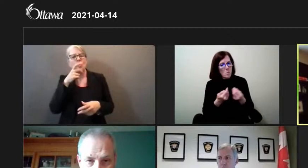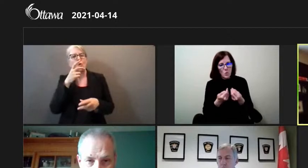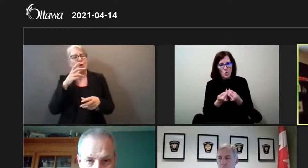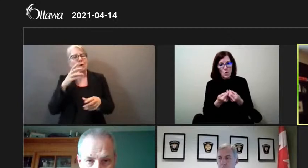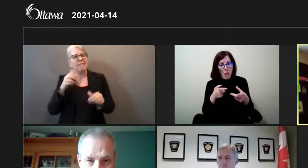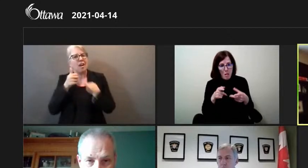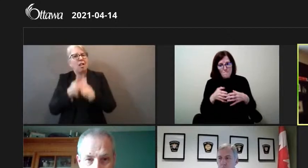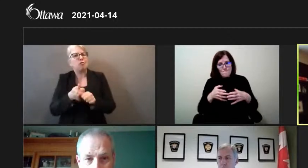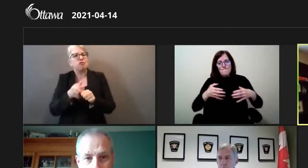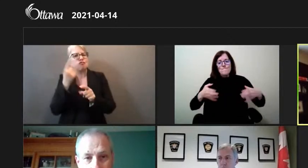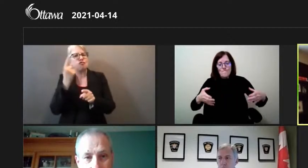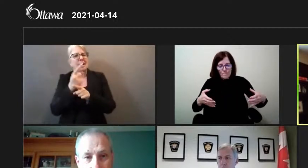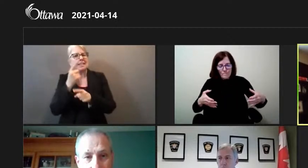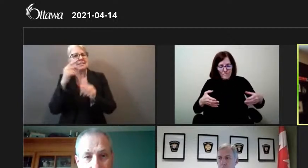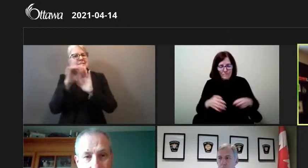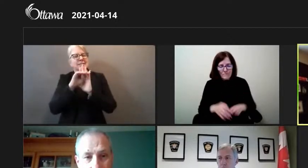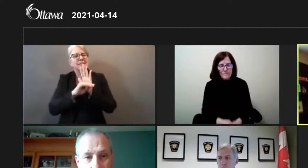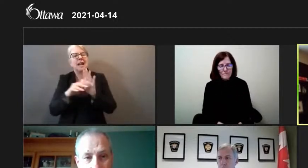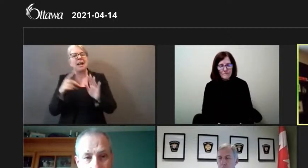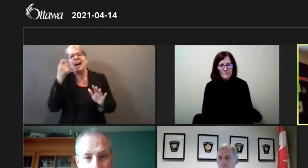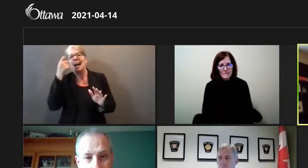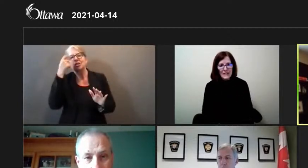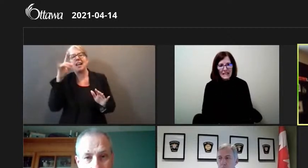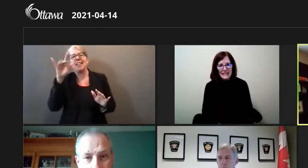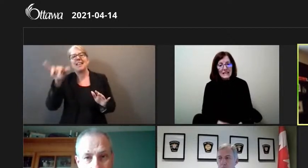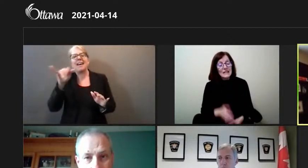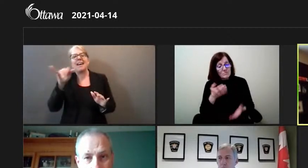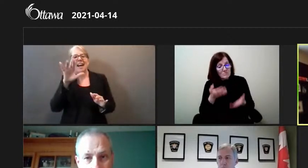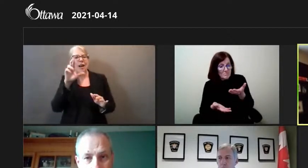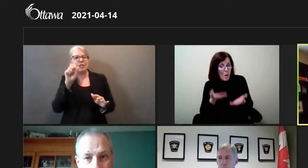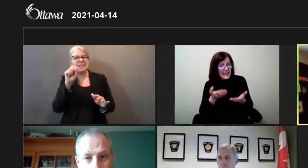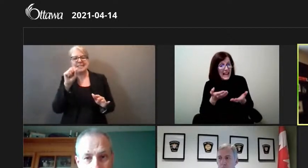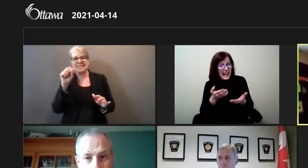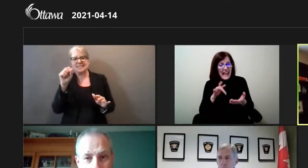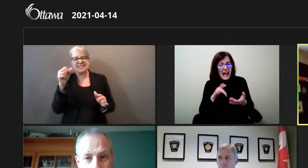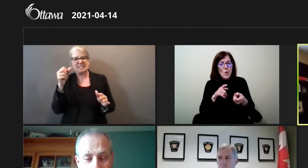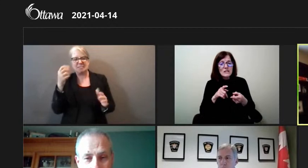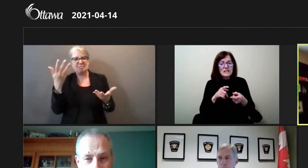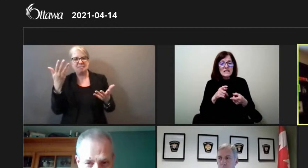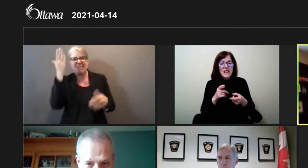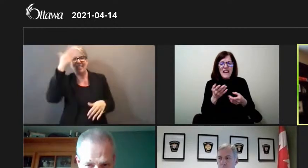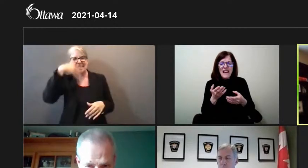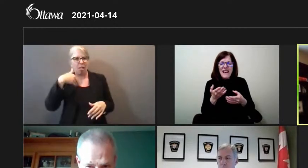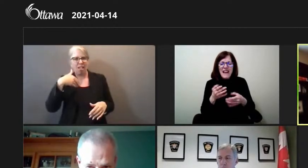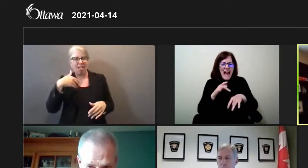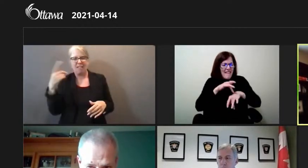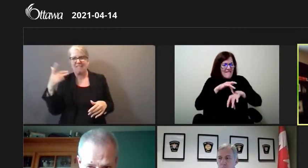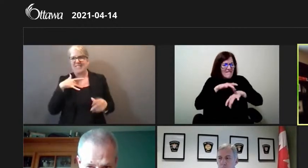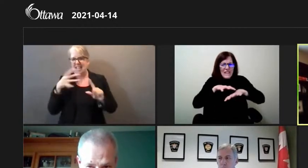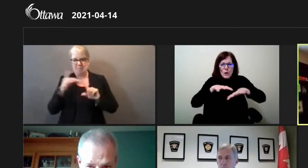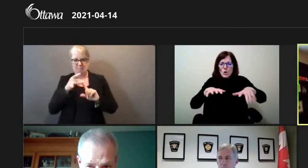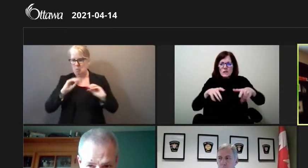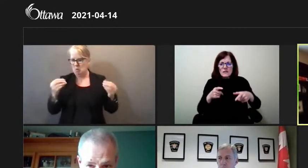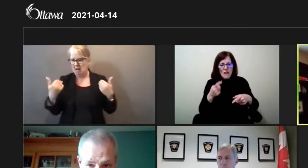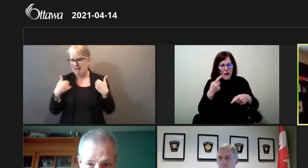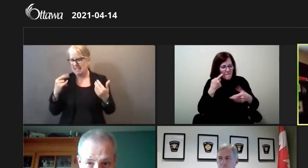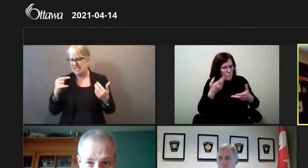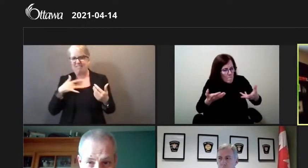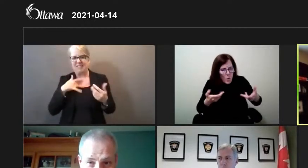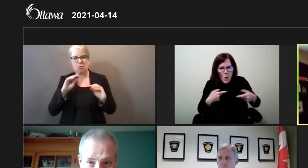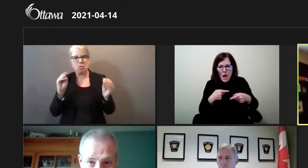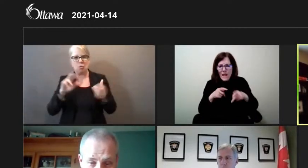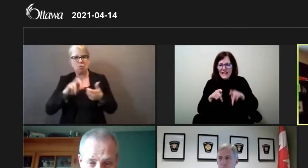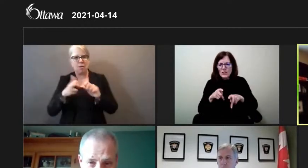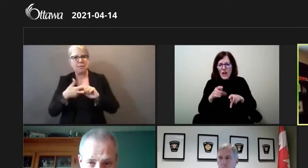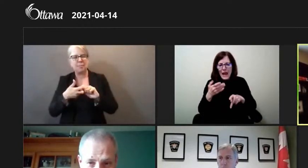because the virus is invisible and people, they don't think that they've got it, so they don't think there's a problem. But is this